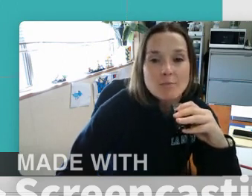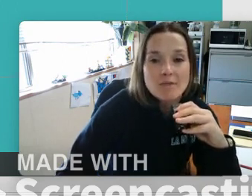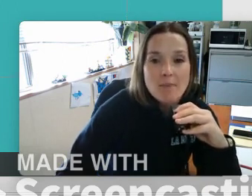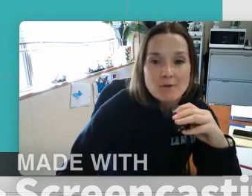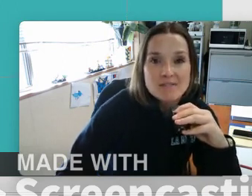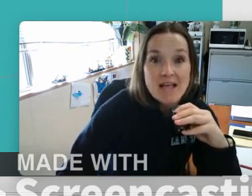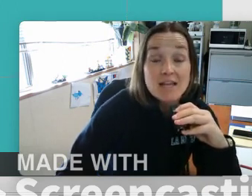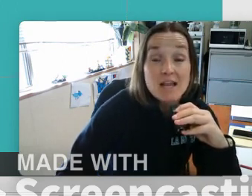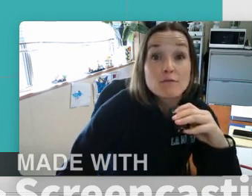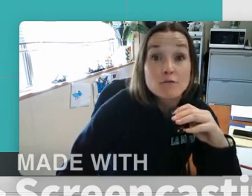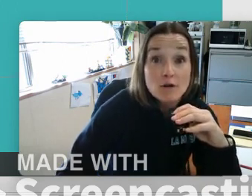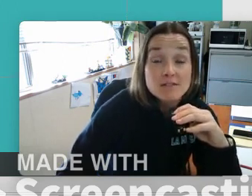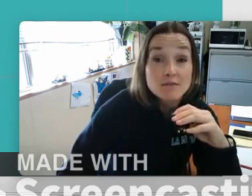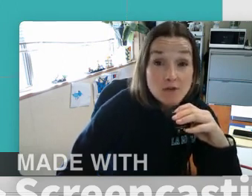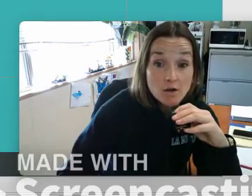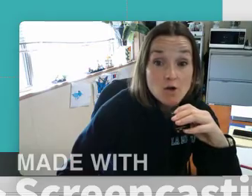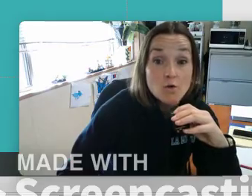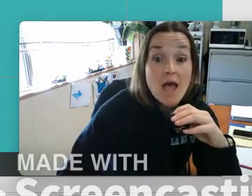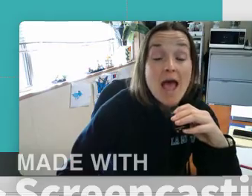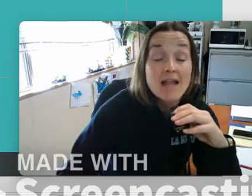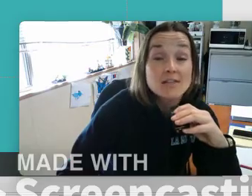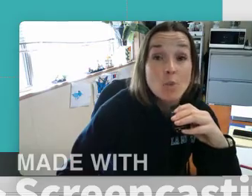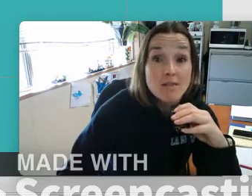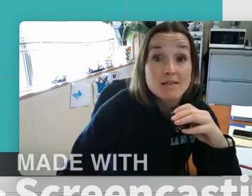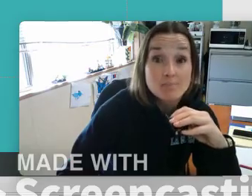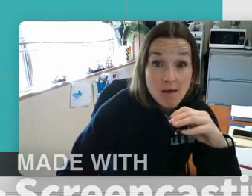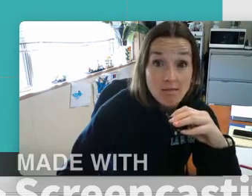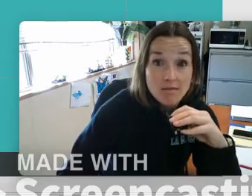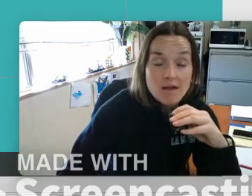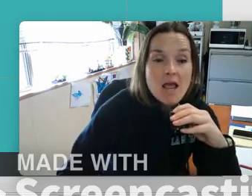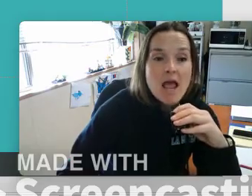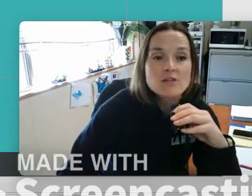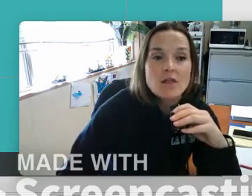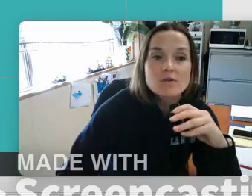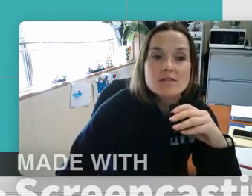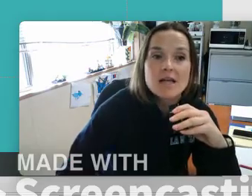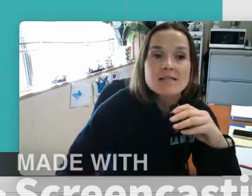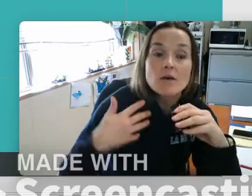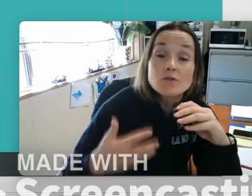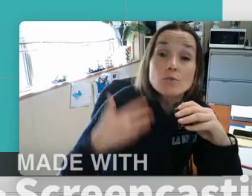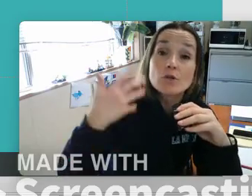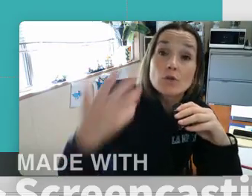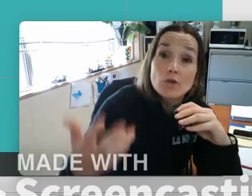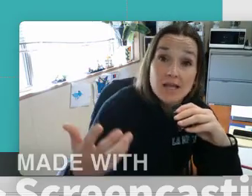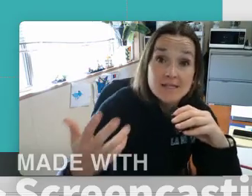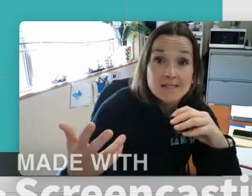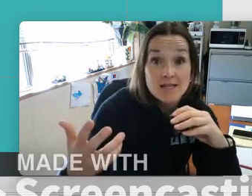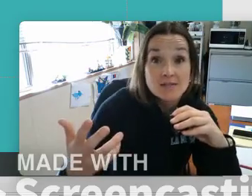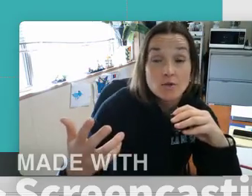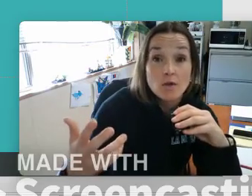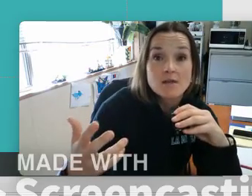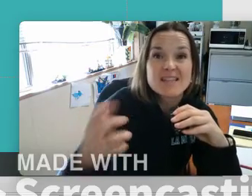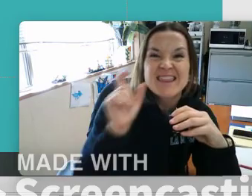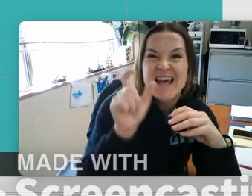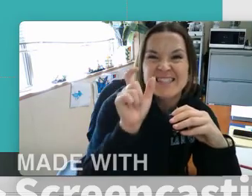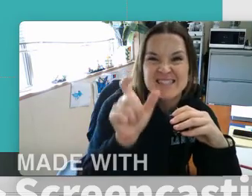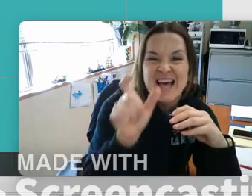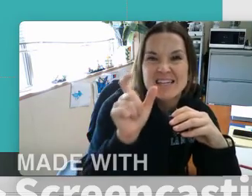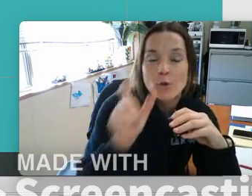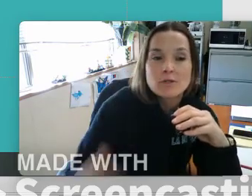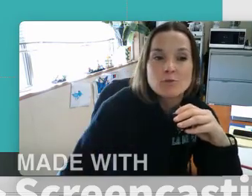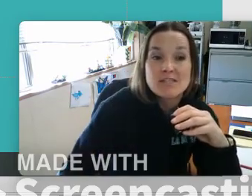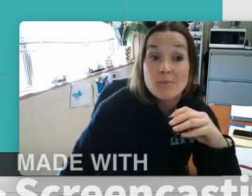to put the pound sign in front of taco and as well as bell. And so that tells you when you're looking at a sentence in ASL Gloss